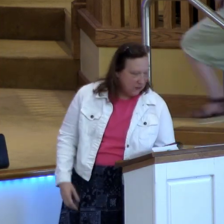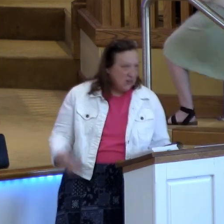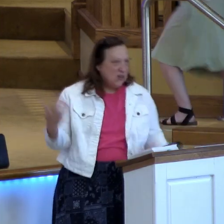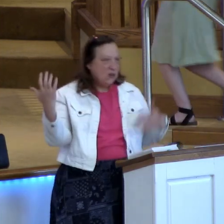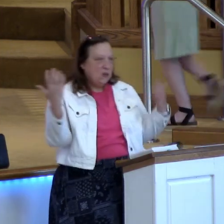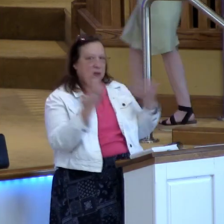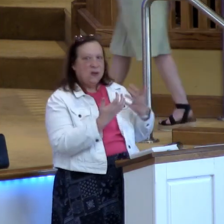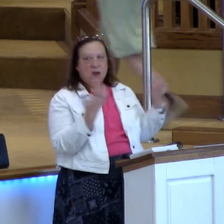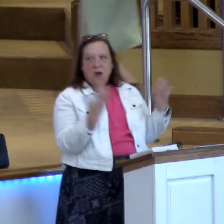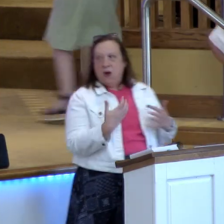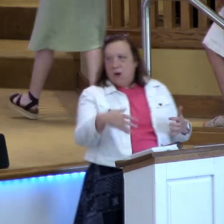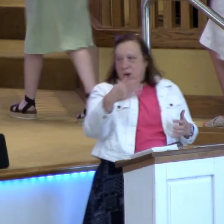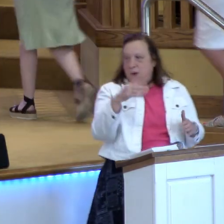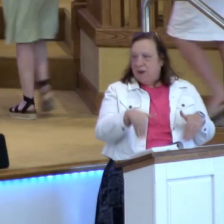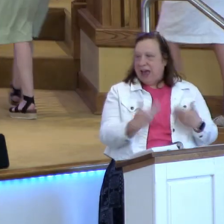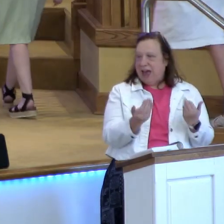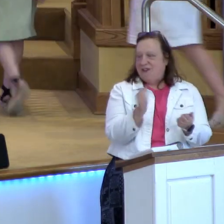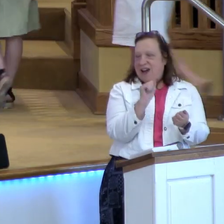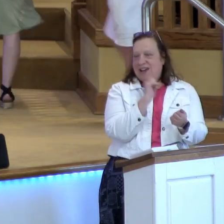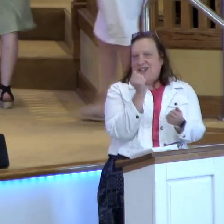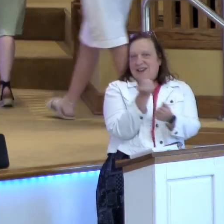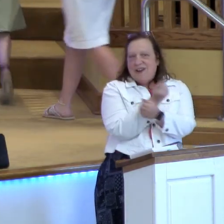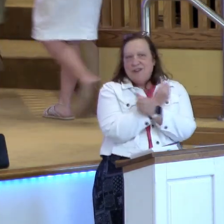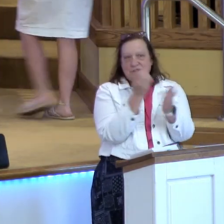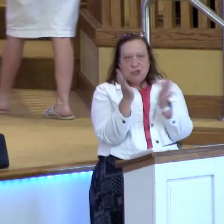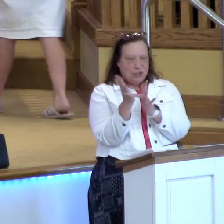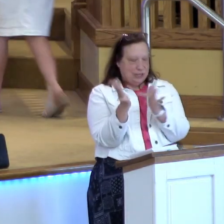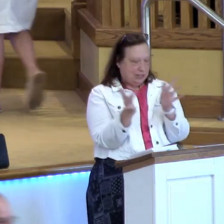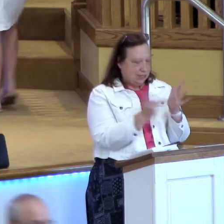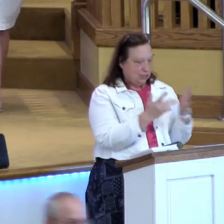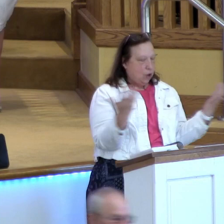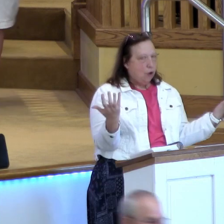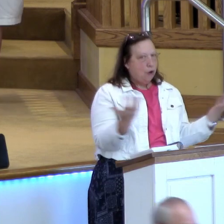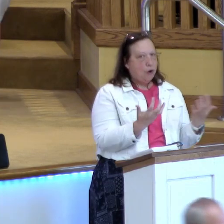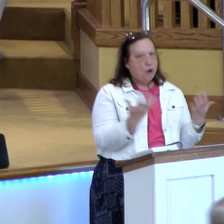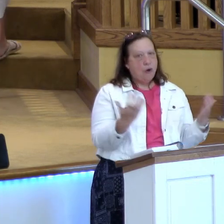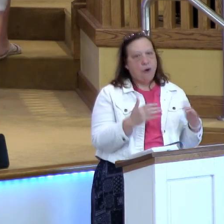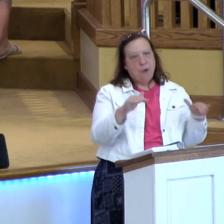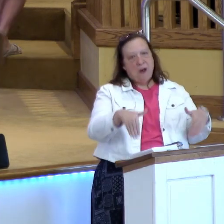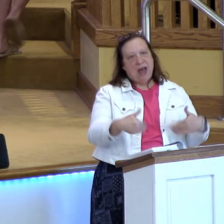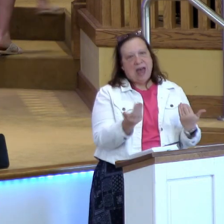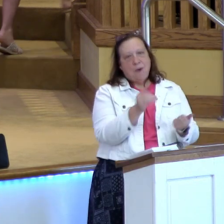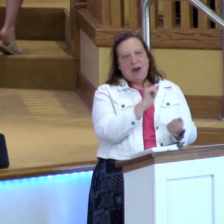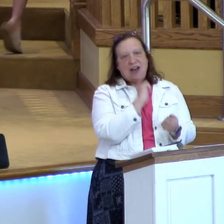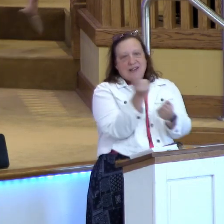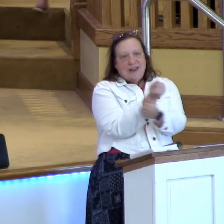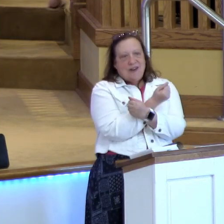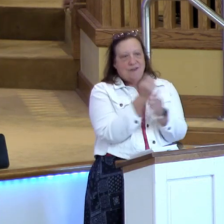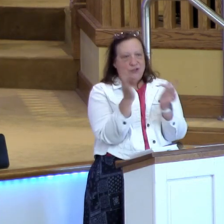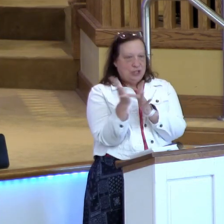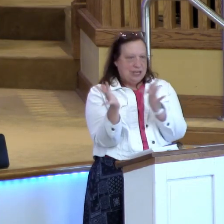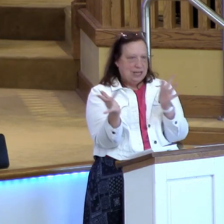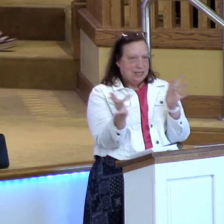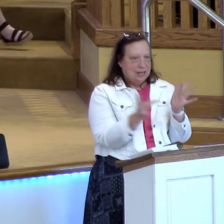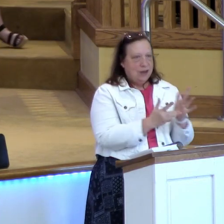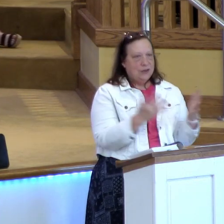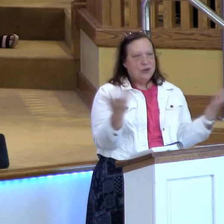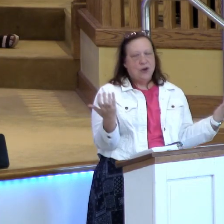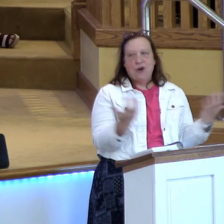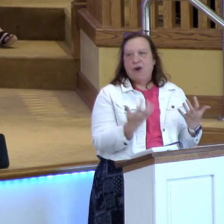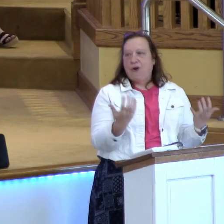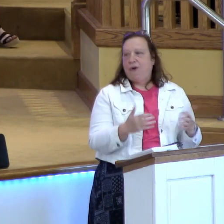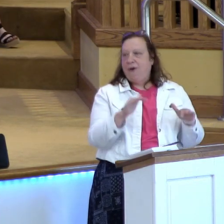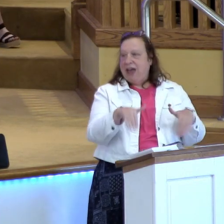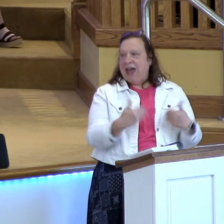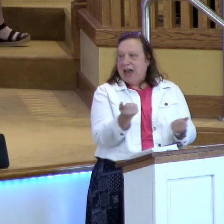below. Oh, how I love Jesus. Oh, how I love